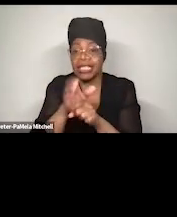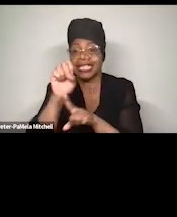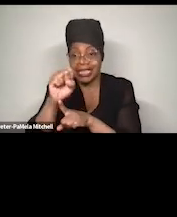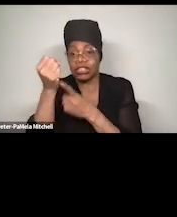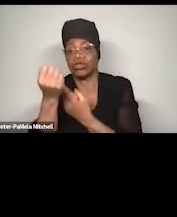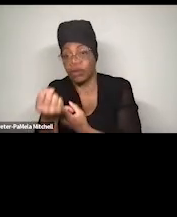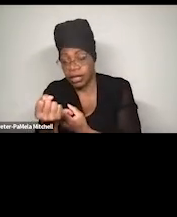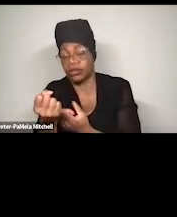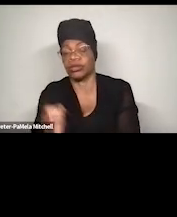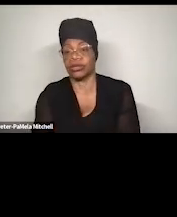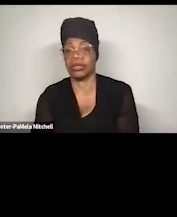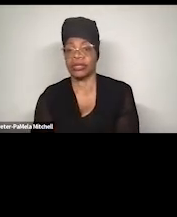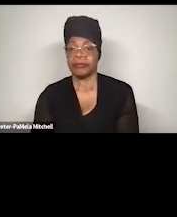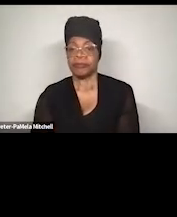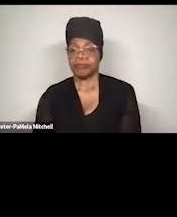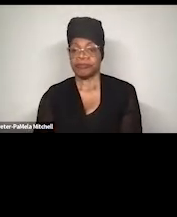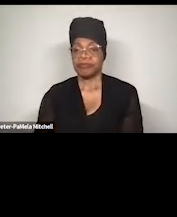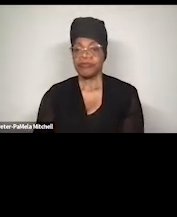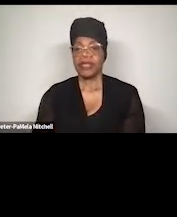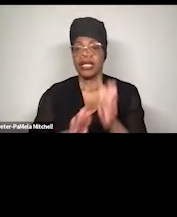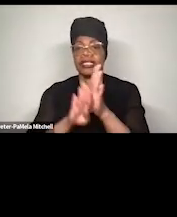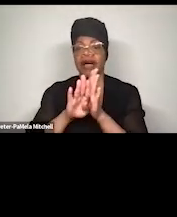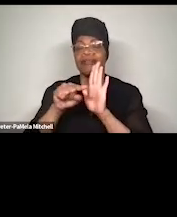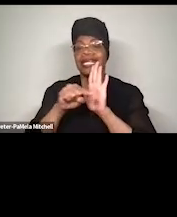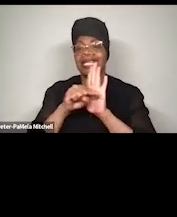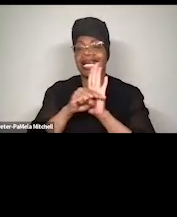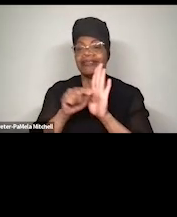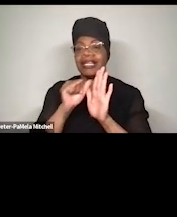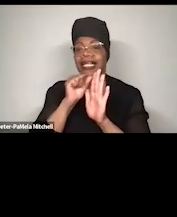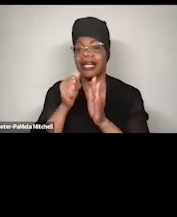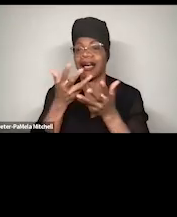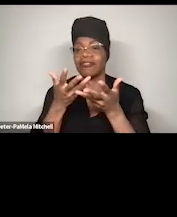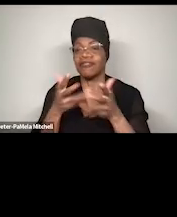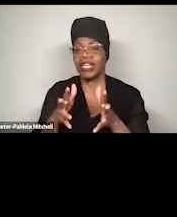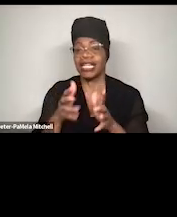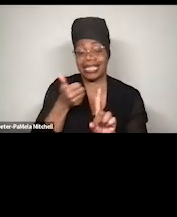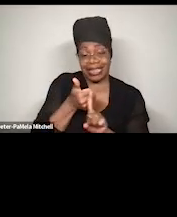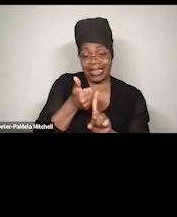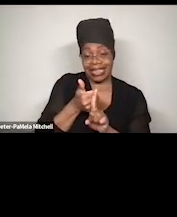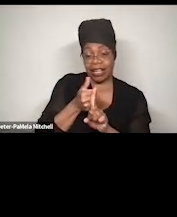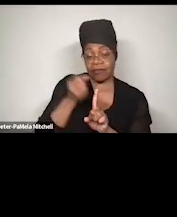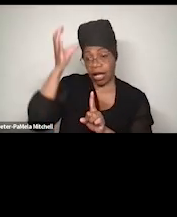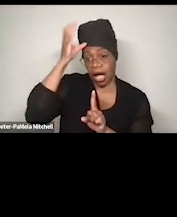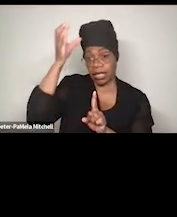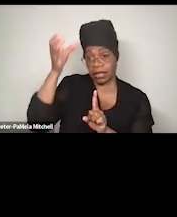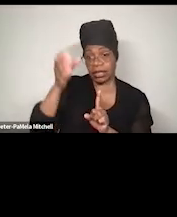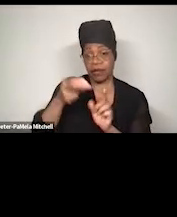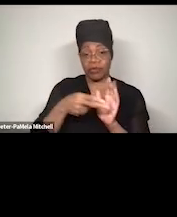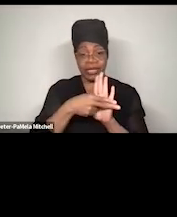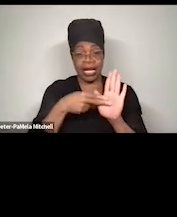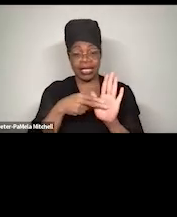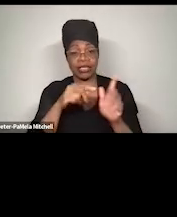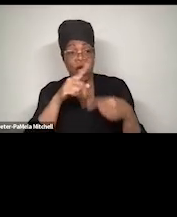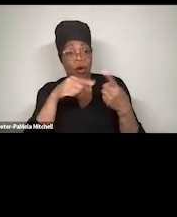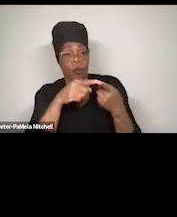to use. They developed negative and incomplete self-concept based on diagnosis that limited potential, right? They were